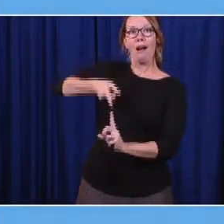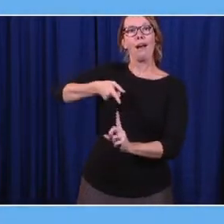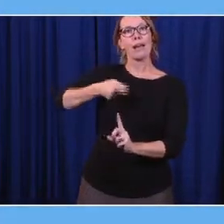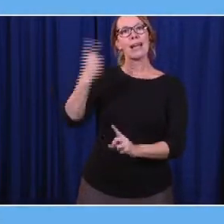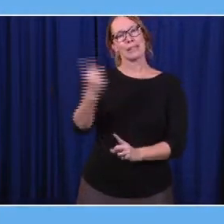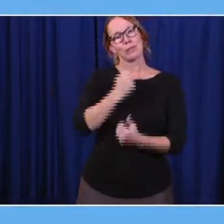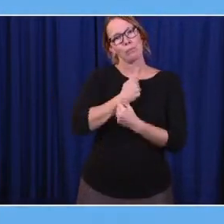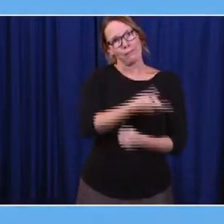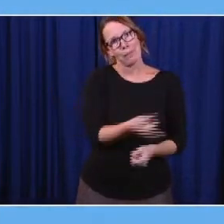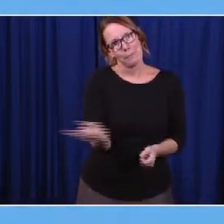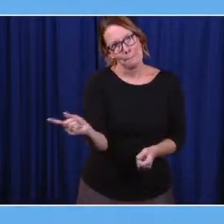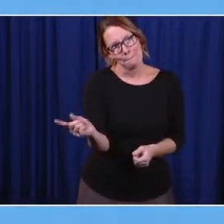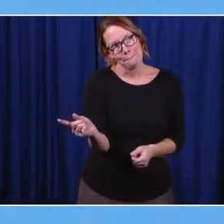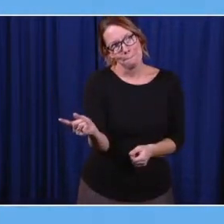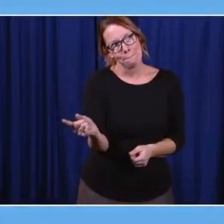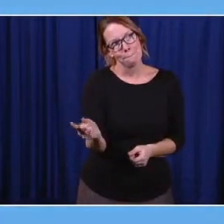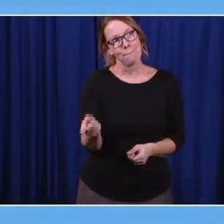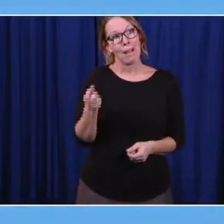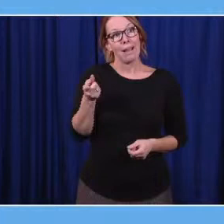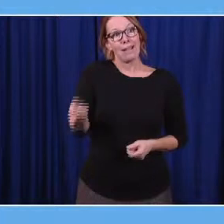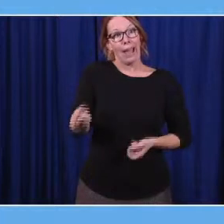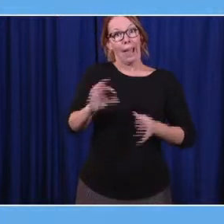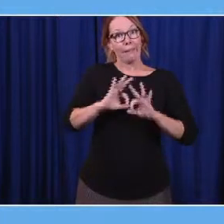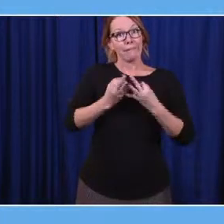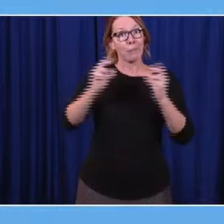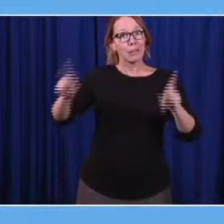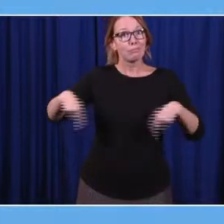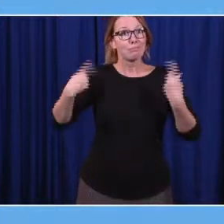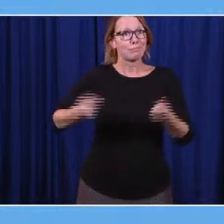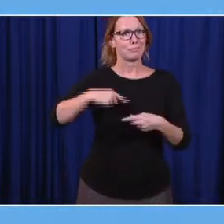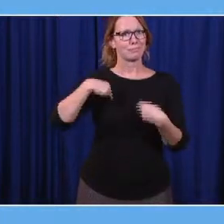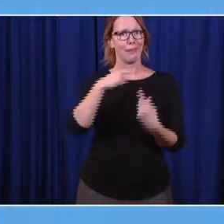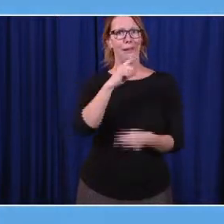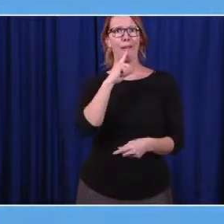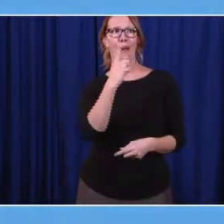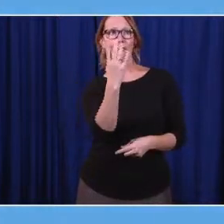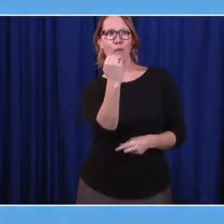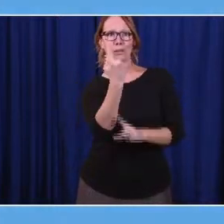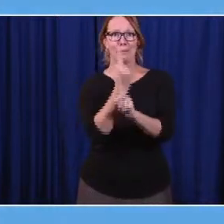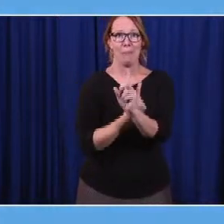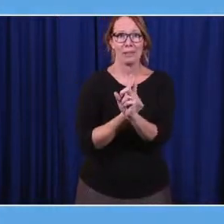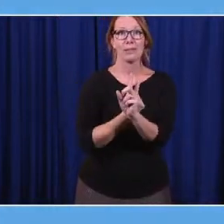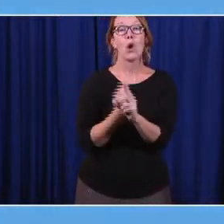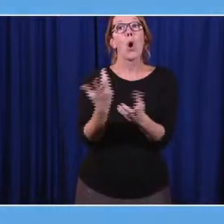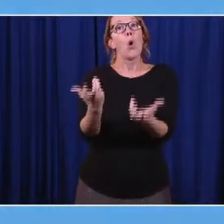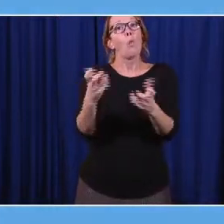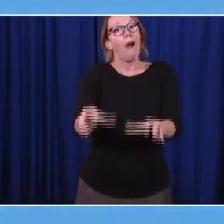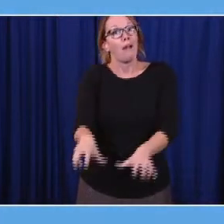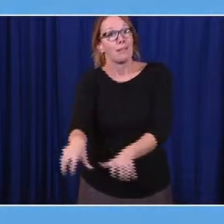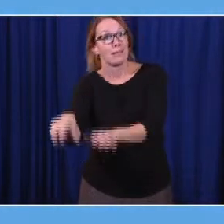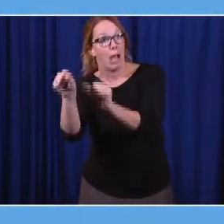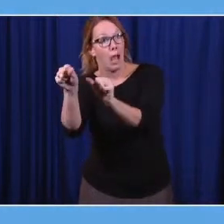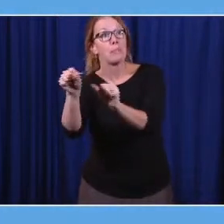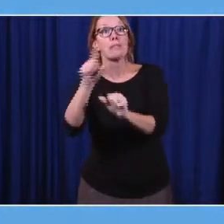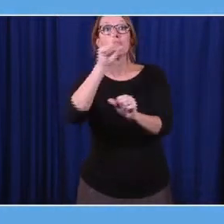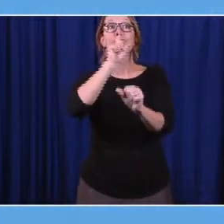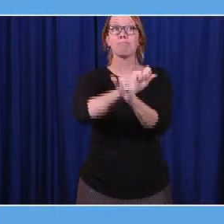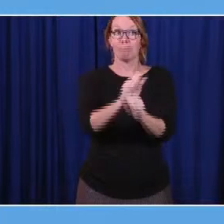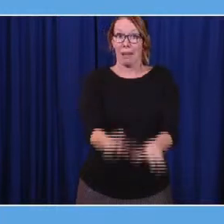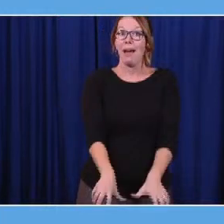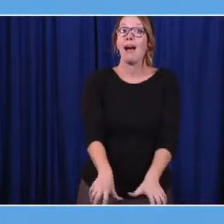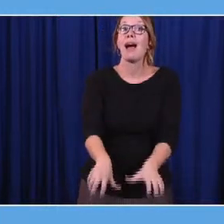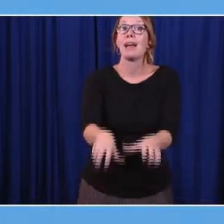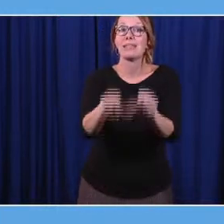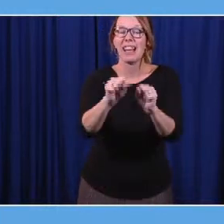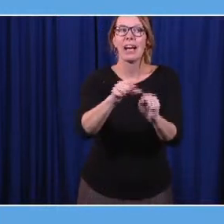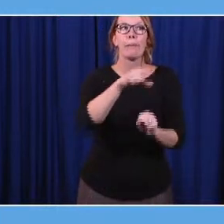them. And this family that he had been with since he was like 14 months old wanted to adopt him, and they did adopt him. But as